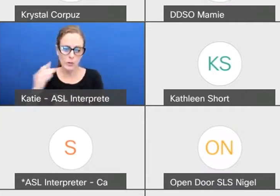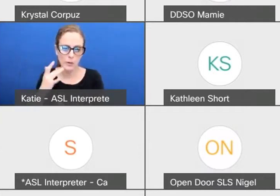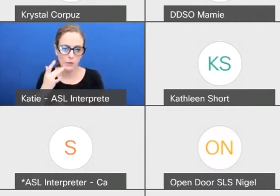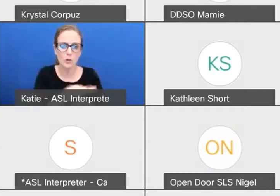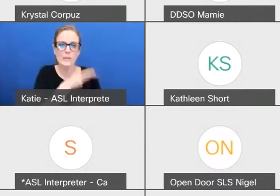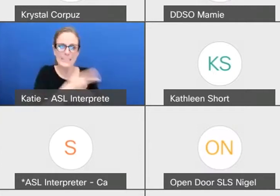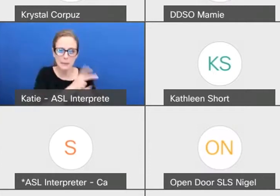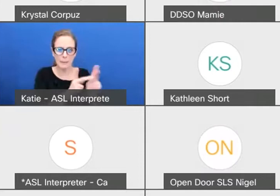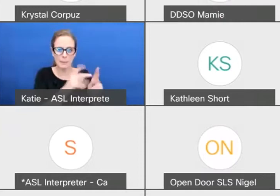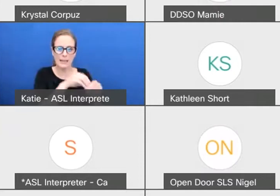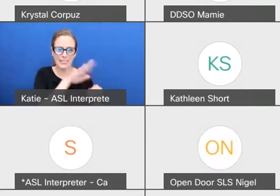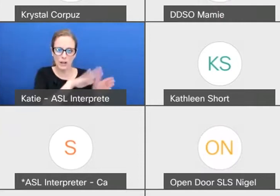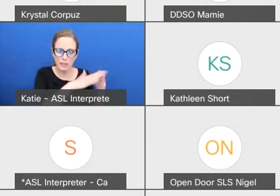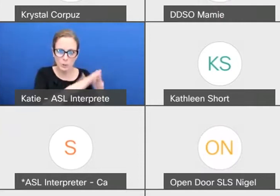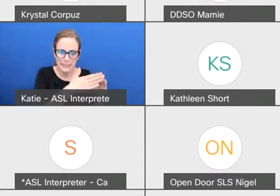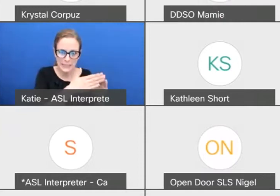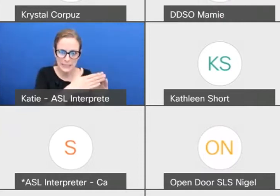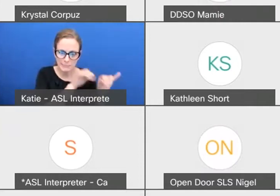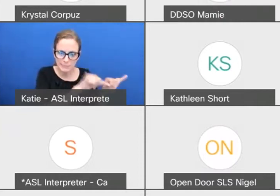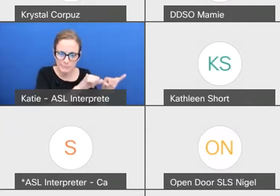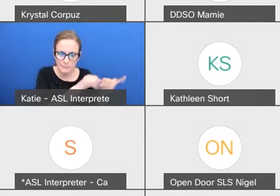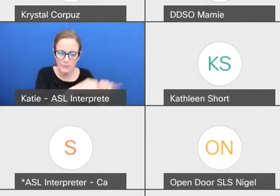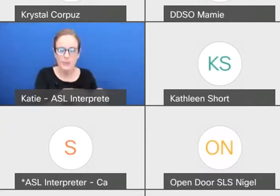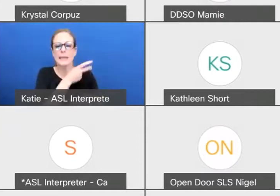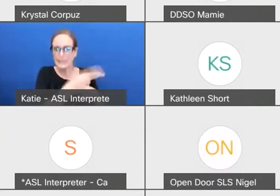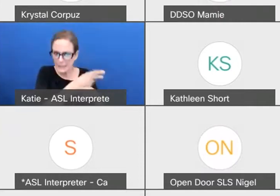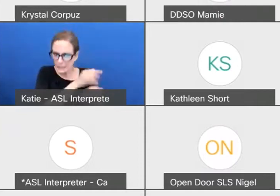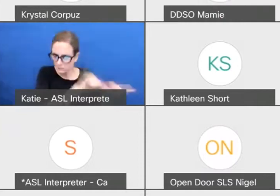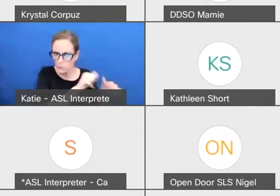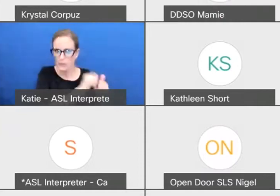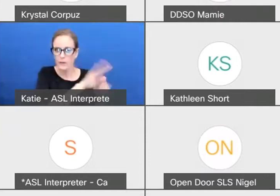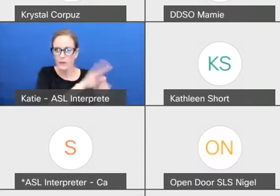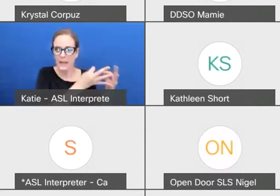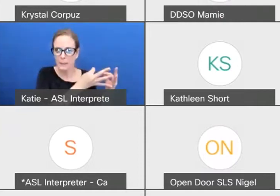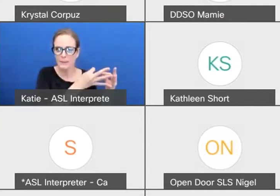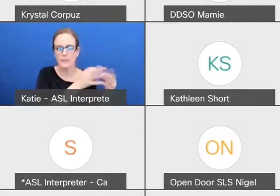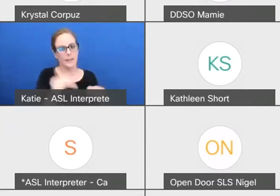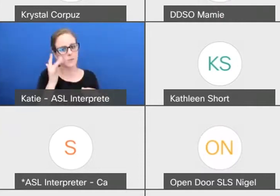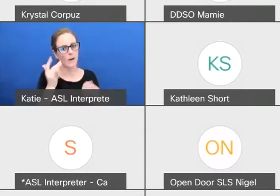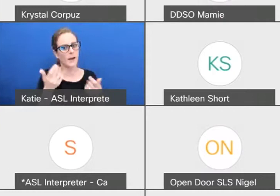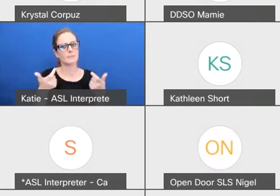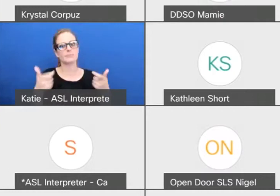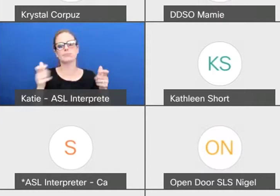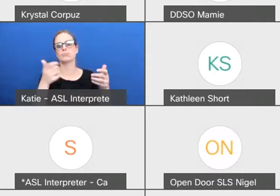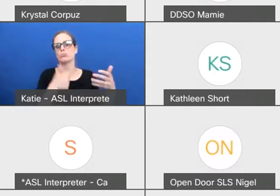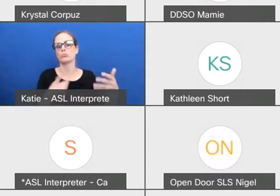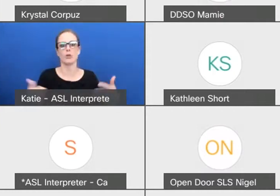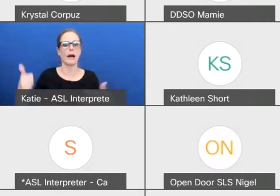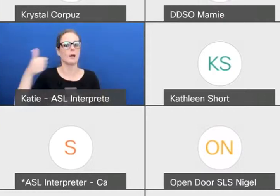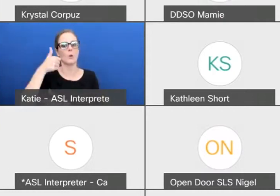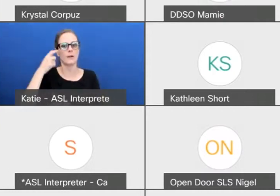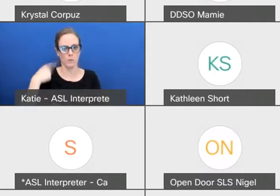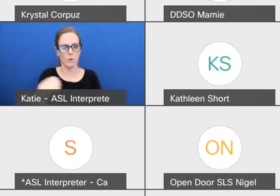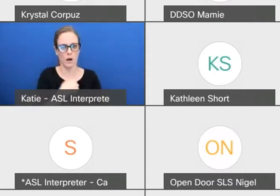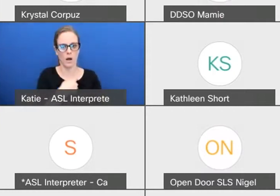people in their community, we talk about keeping people with their family. That's why these things are big priorities for us as a regional center. And I